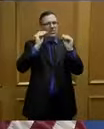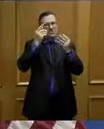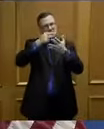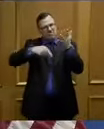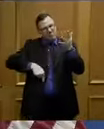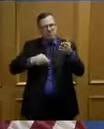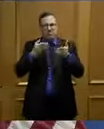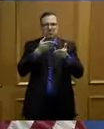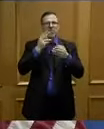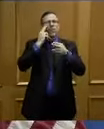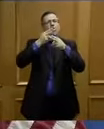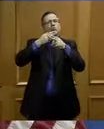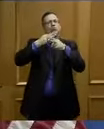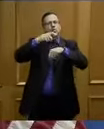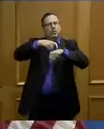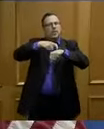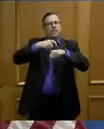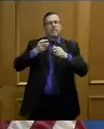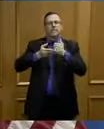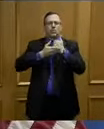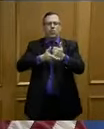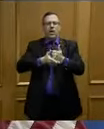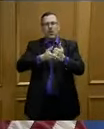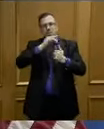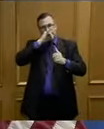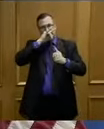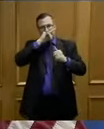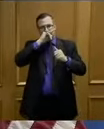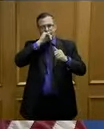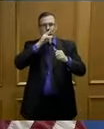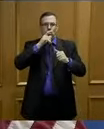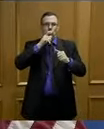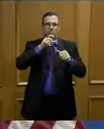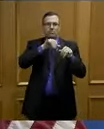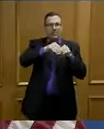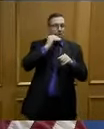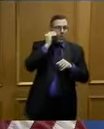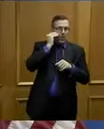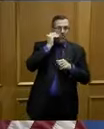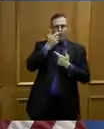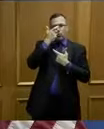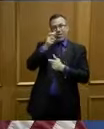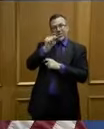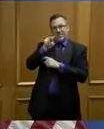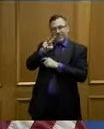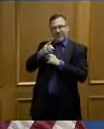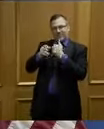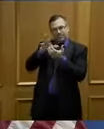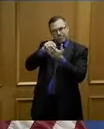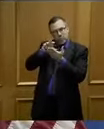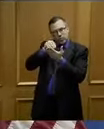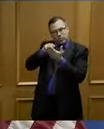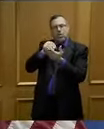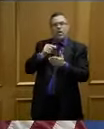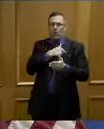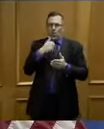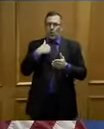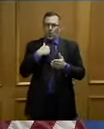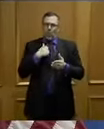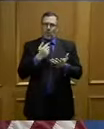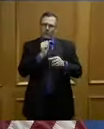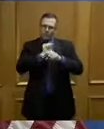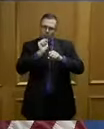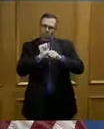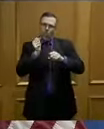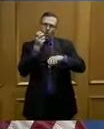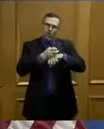interim period for kids while they're at home through television. So we're working really hard to make sure that our kids continue to learn